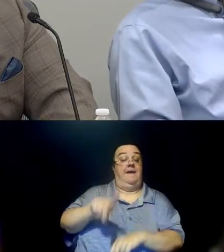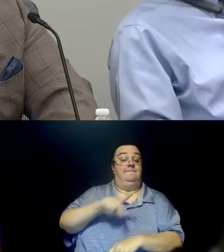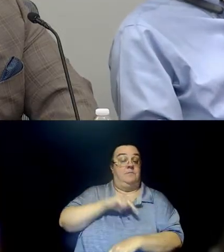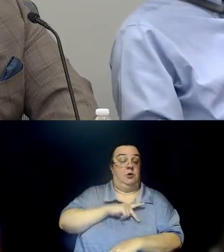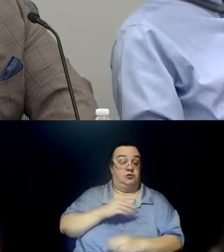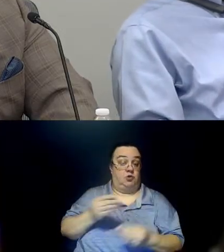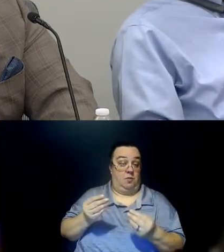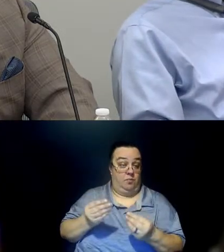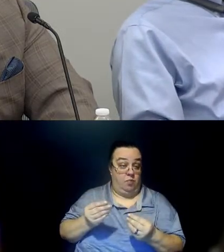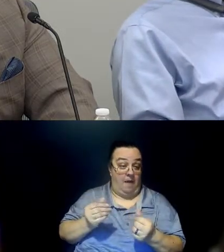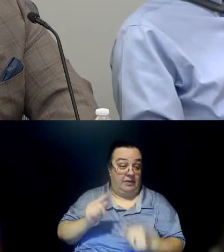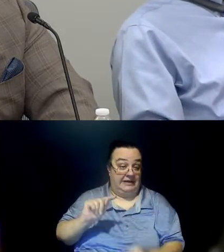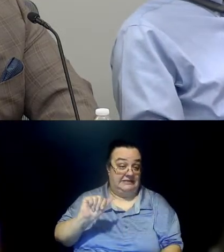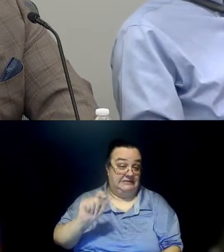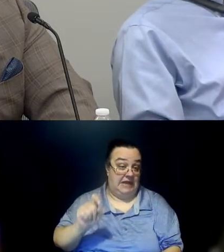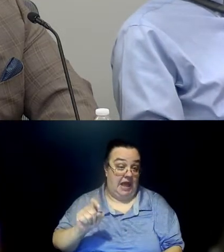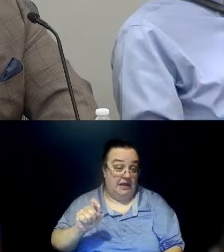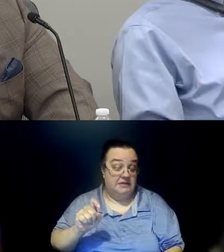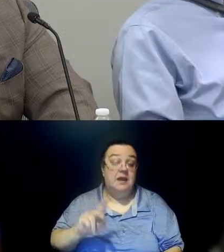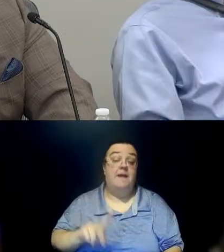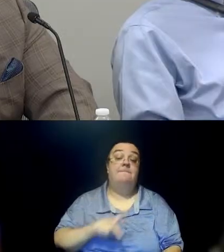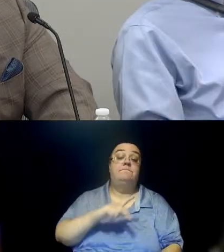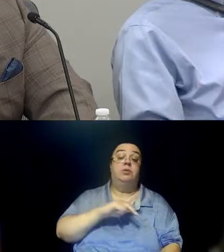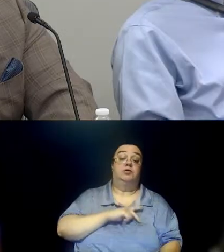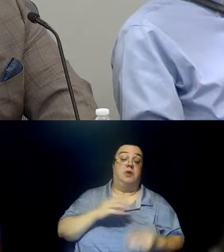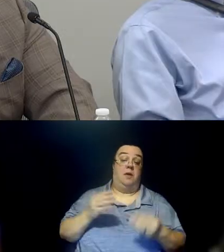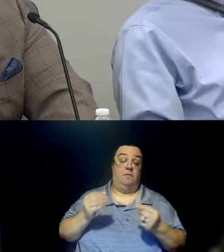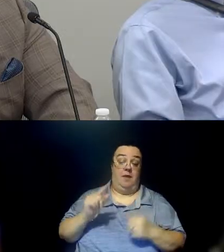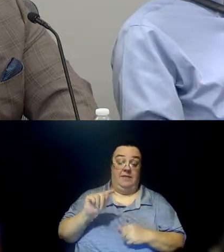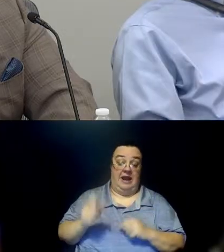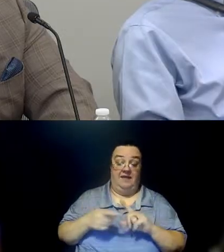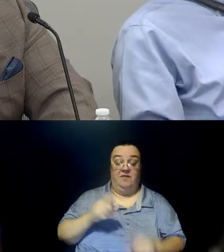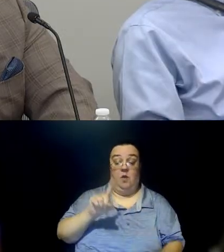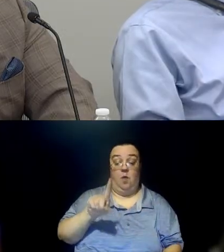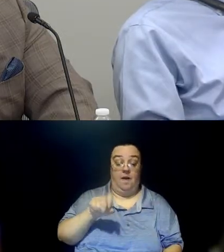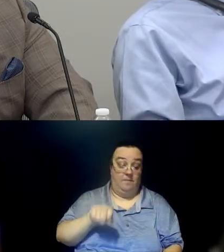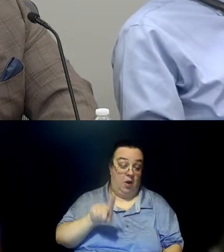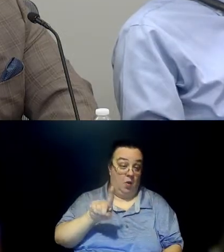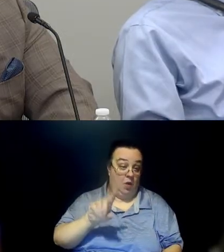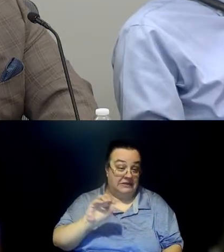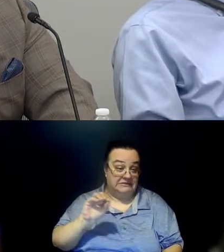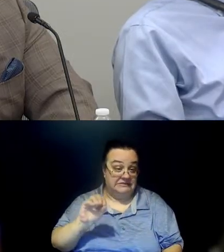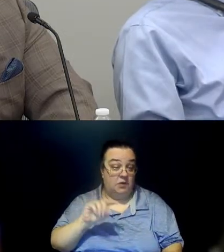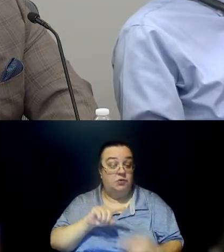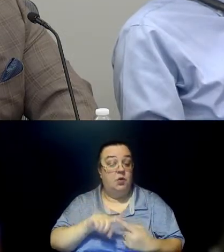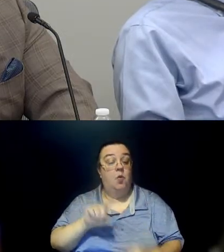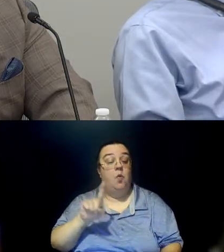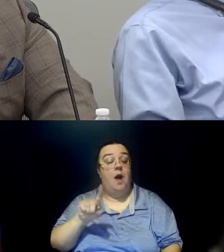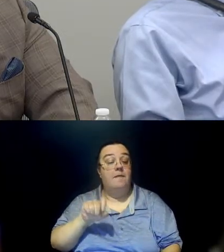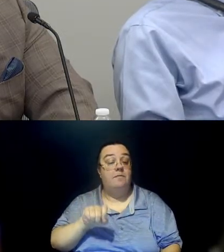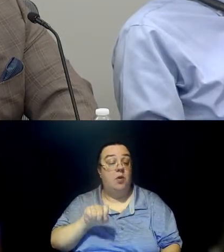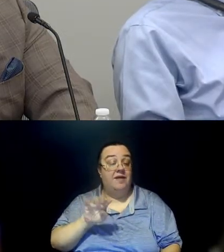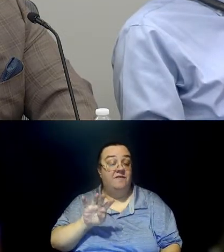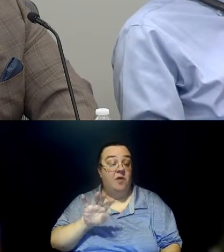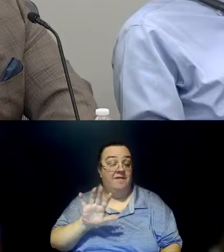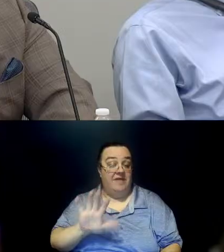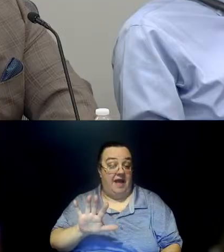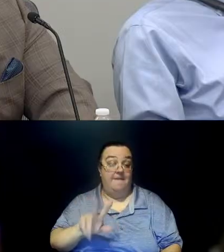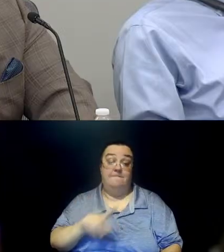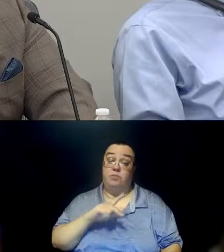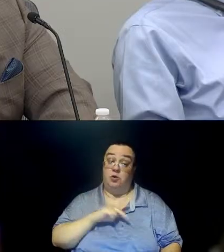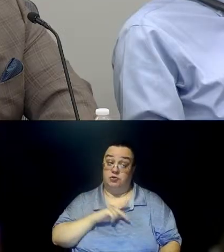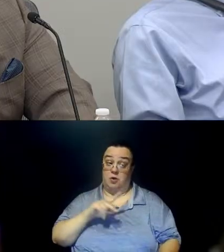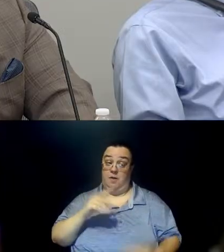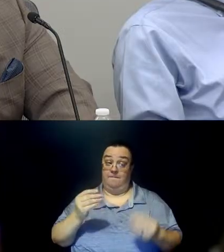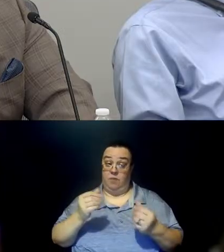tax. Personal property tax from 1.10 to 1.45. Personal property